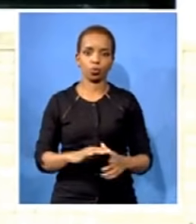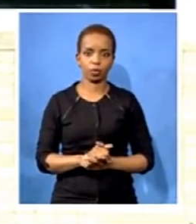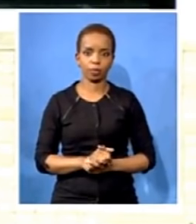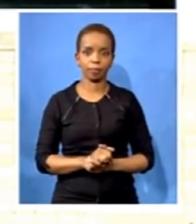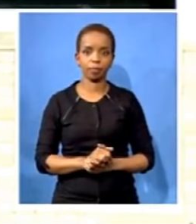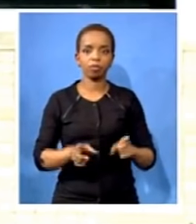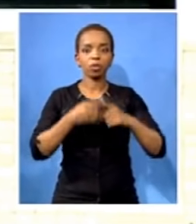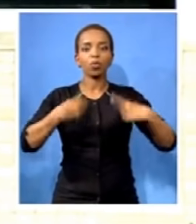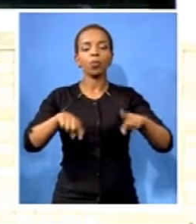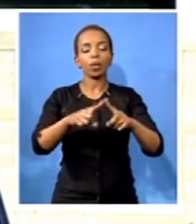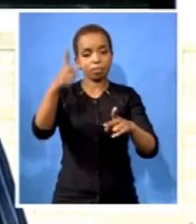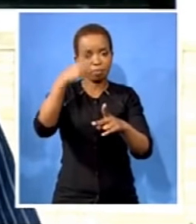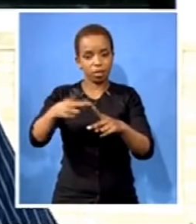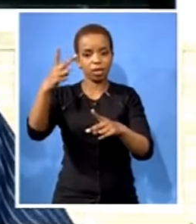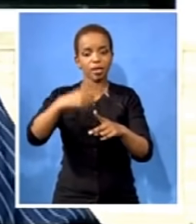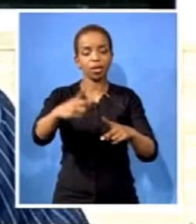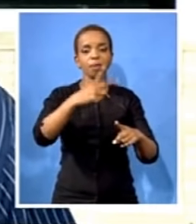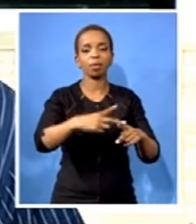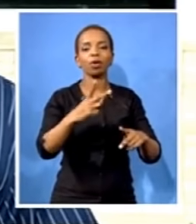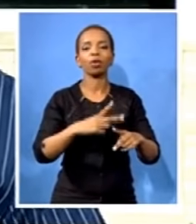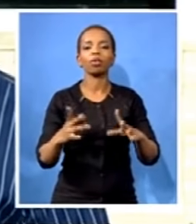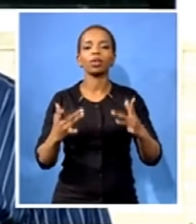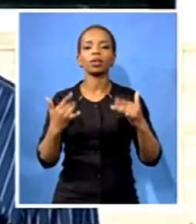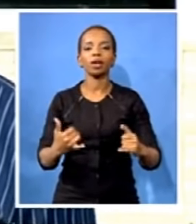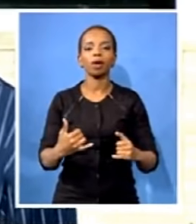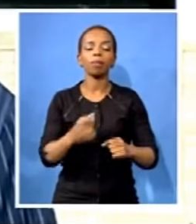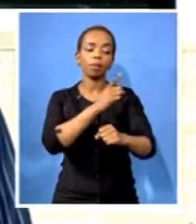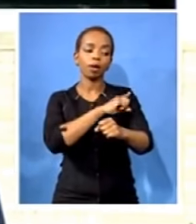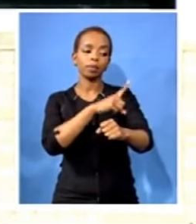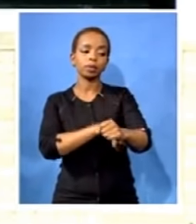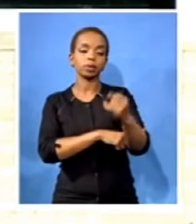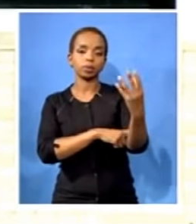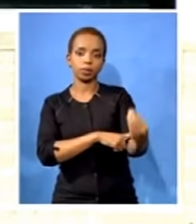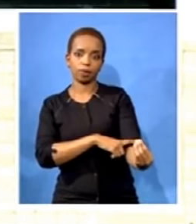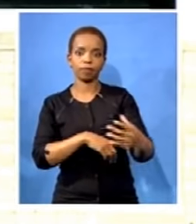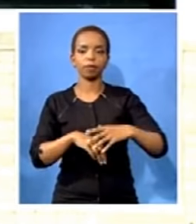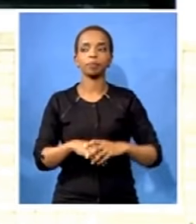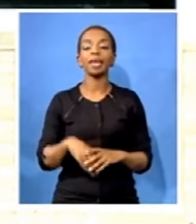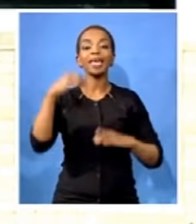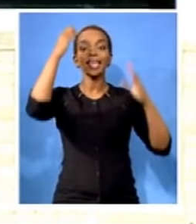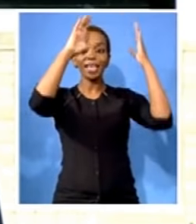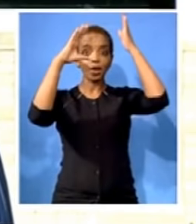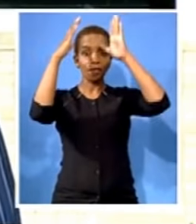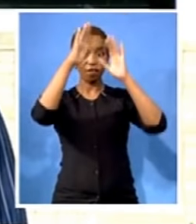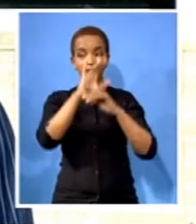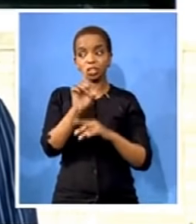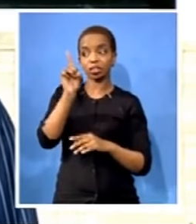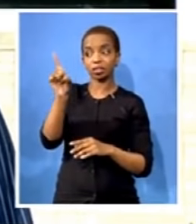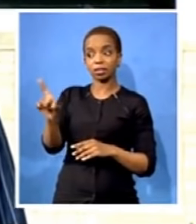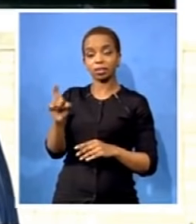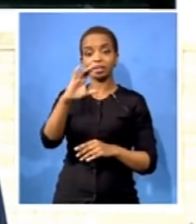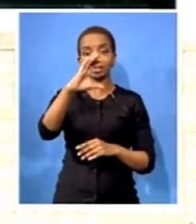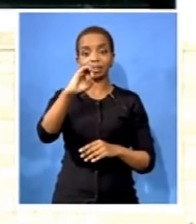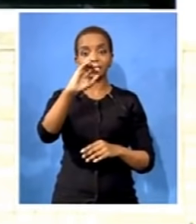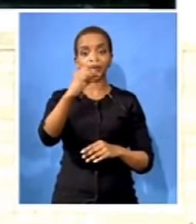of the capacity that we've got. The innovation, like Dax is saying, there's no use to use something that is of no